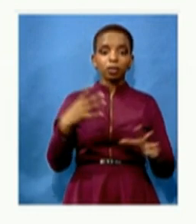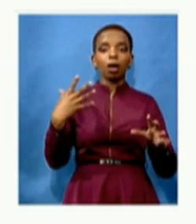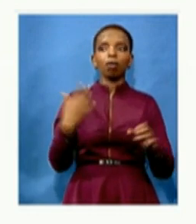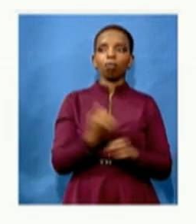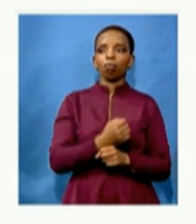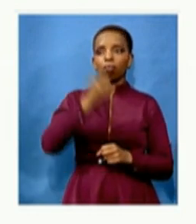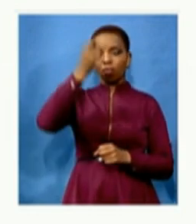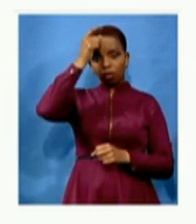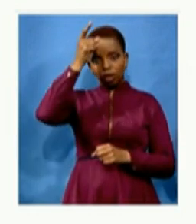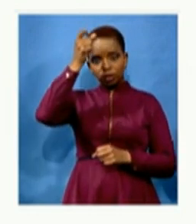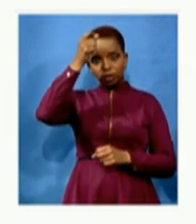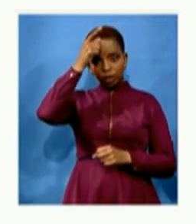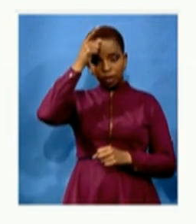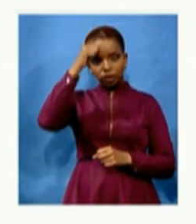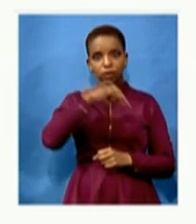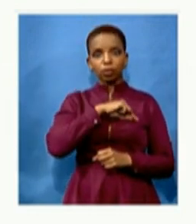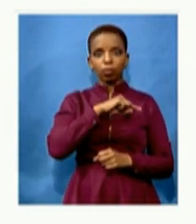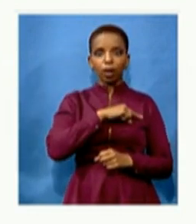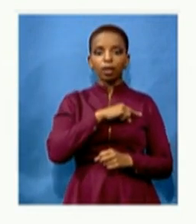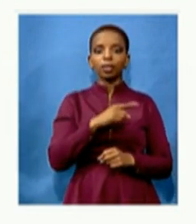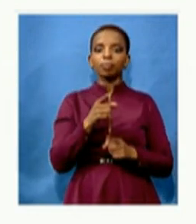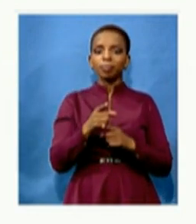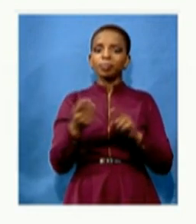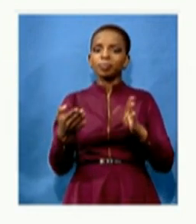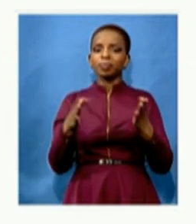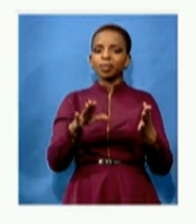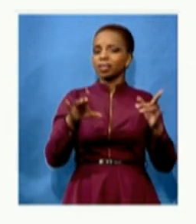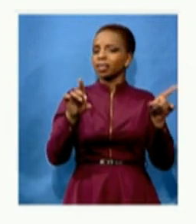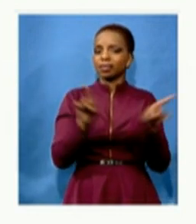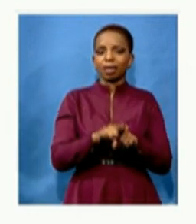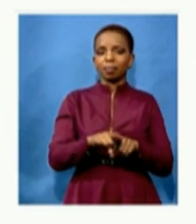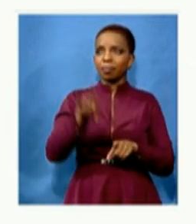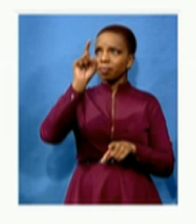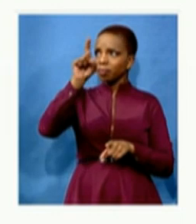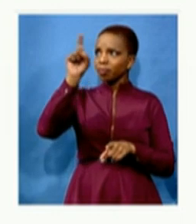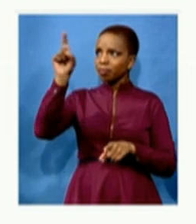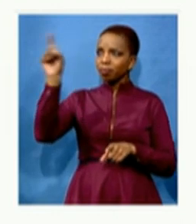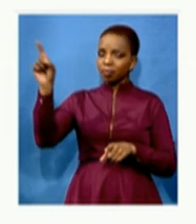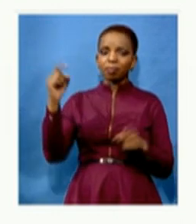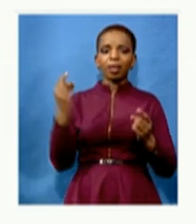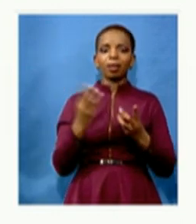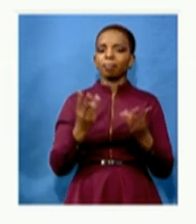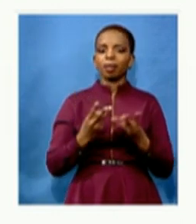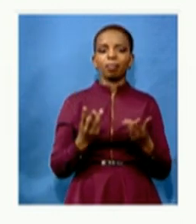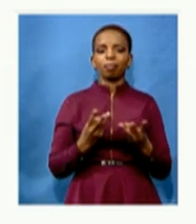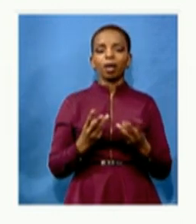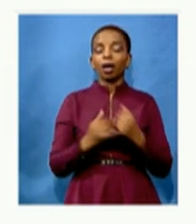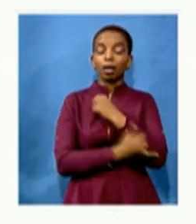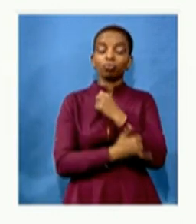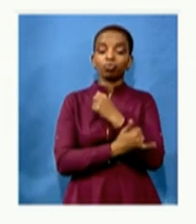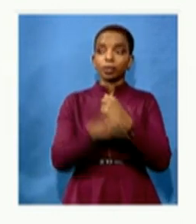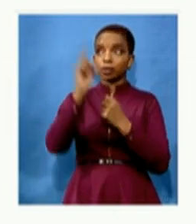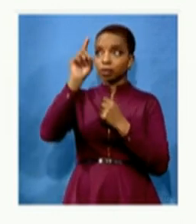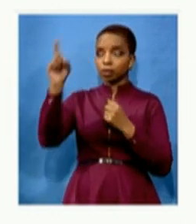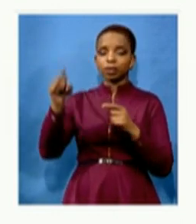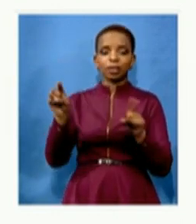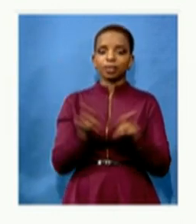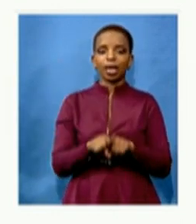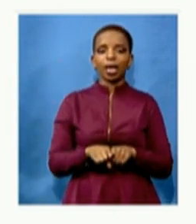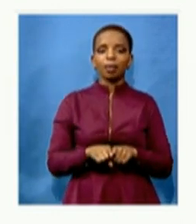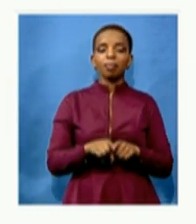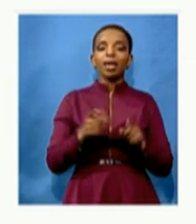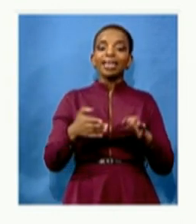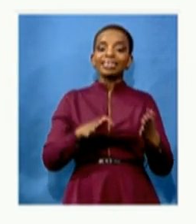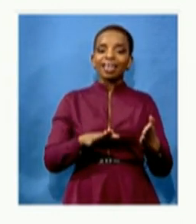those European countries on a deaths per thousand basis, which is quite high relative to our age profile. And the reason for that is we have this